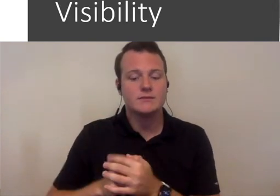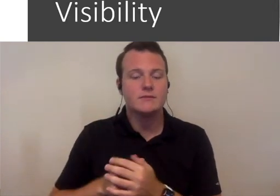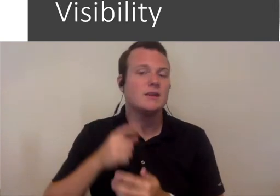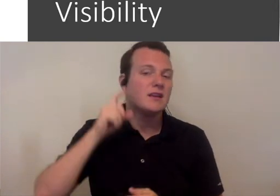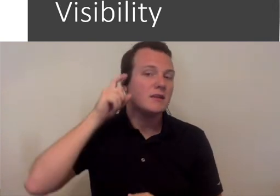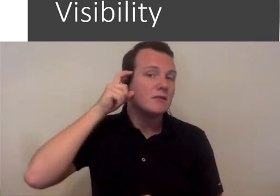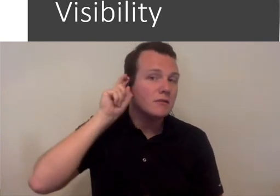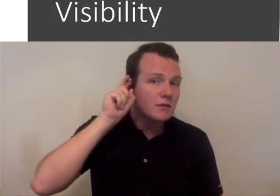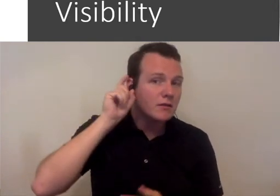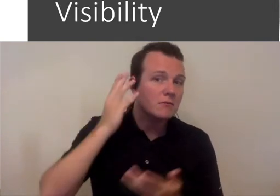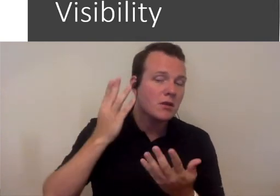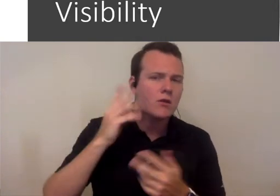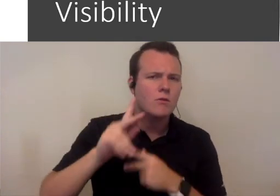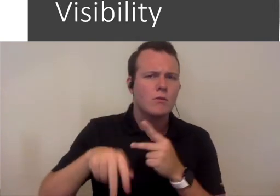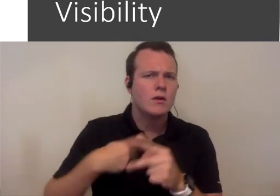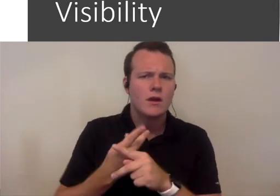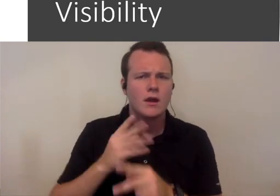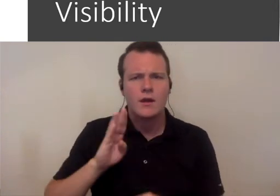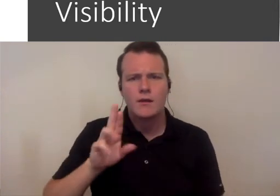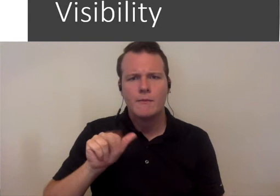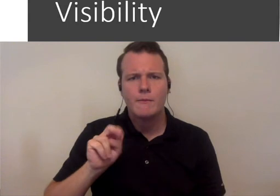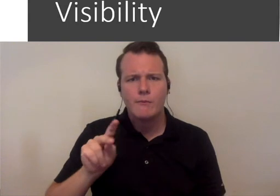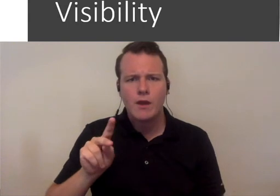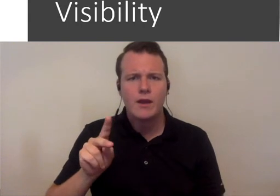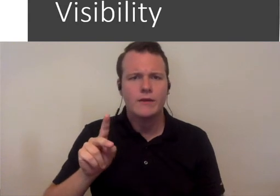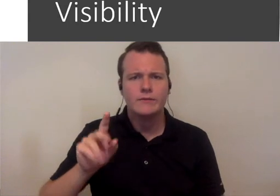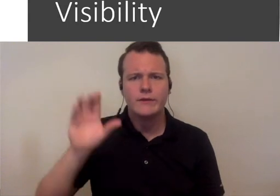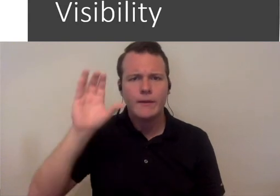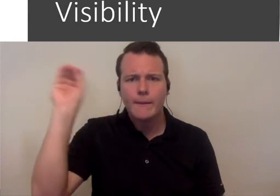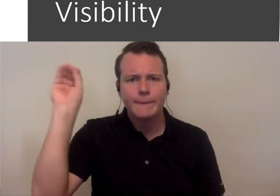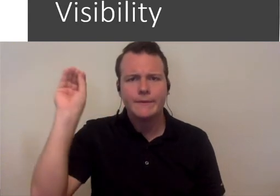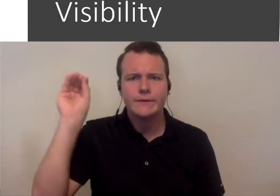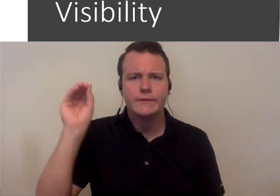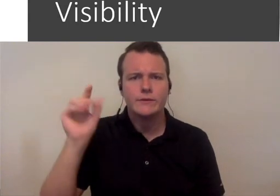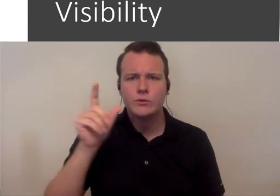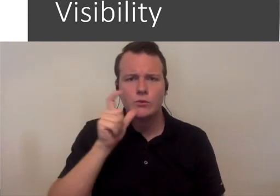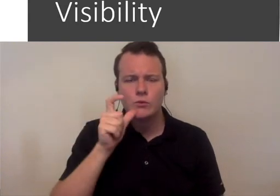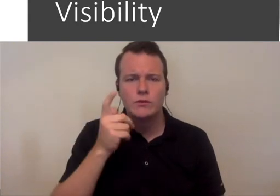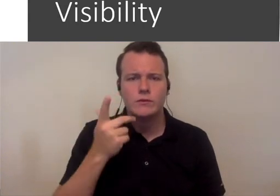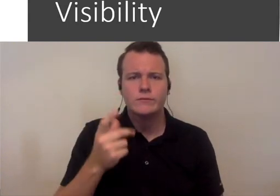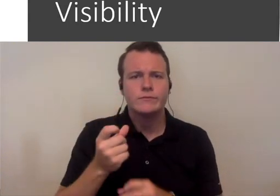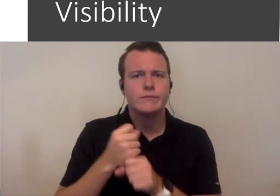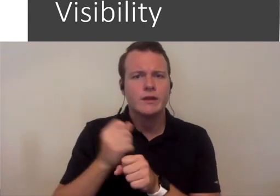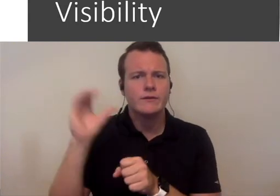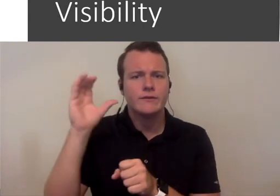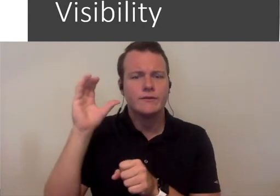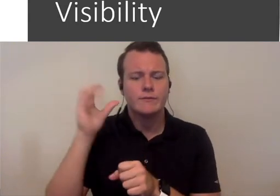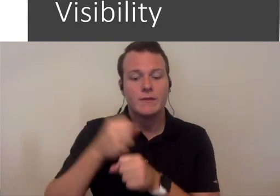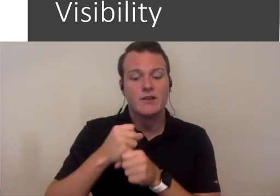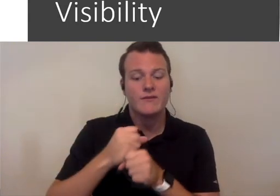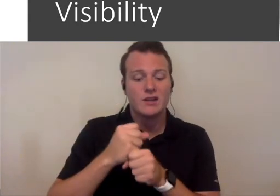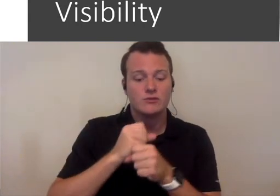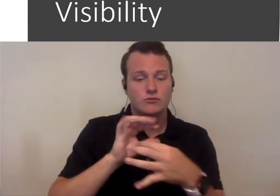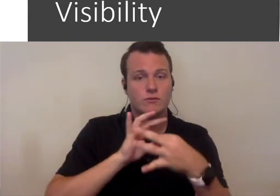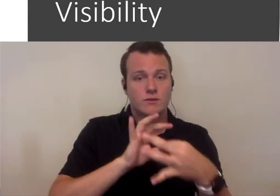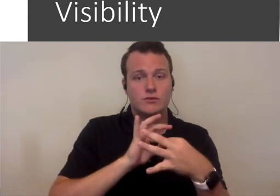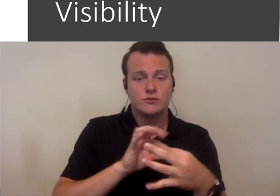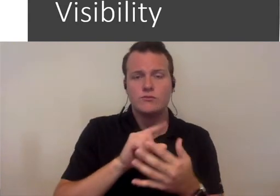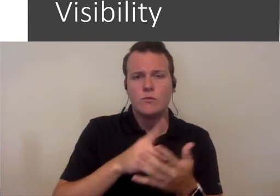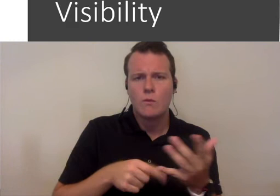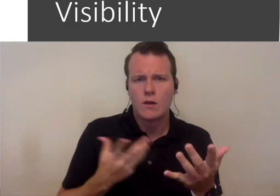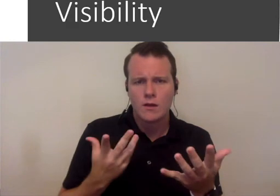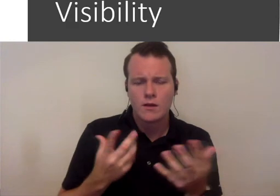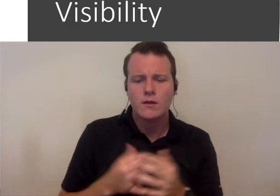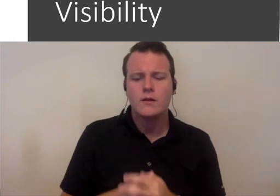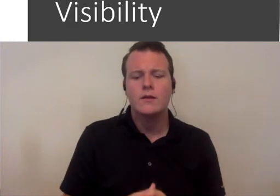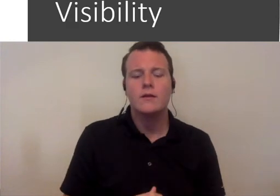business and you're dispensing hearing aids, what brands do you know, that's going to represent you. What's your manufacturer's relationship that you have,